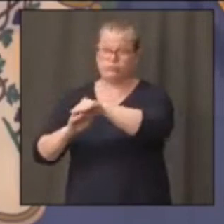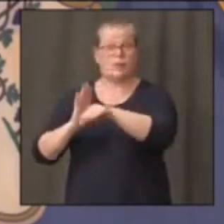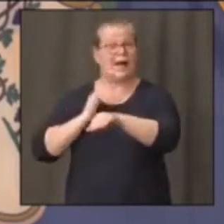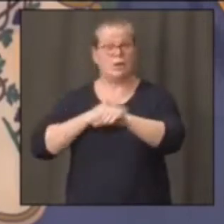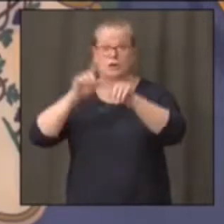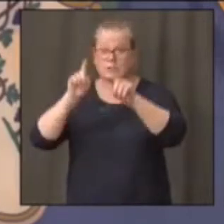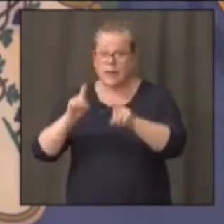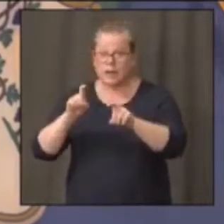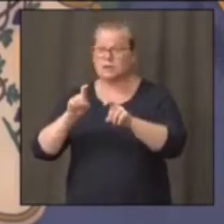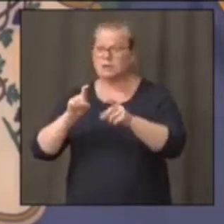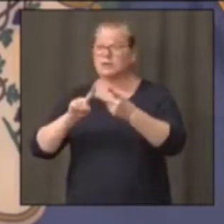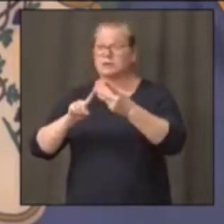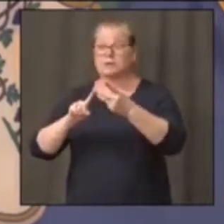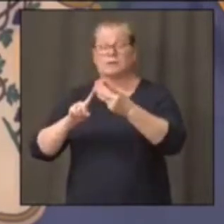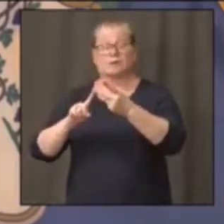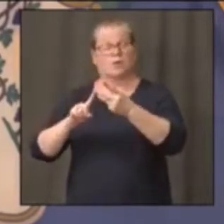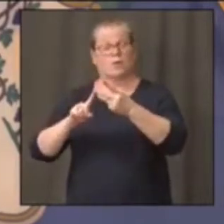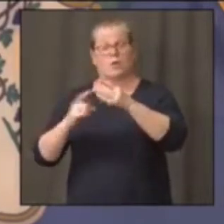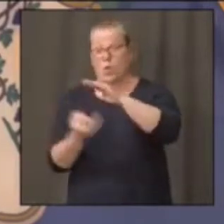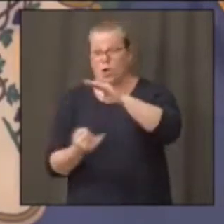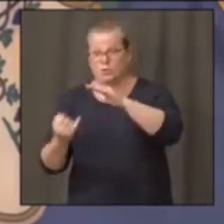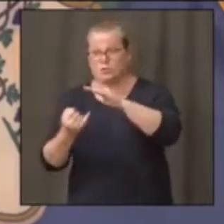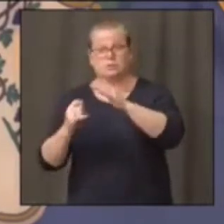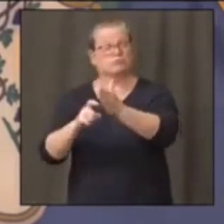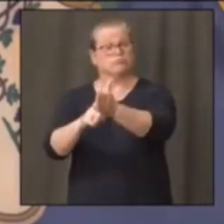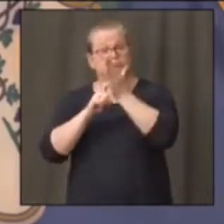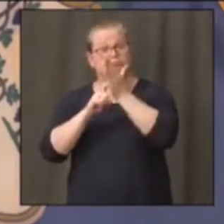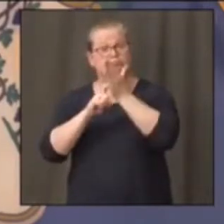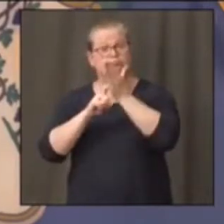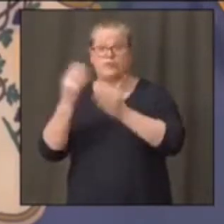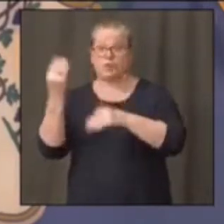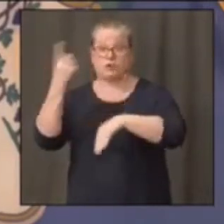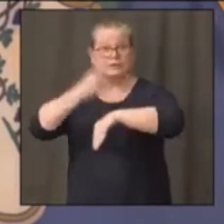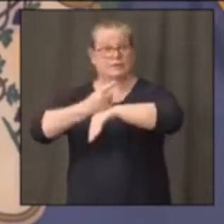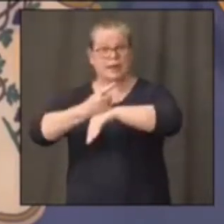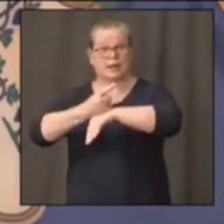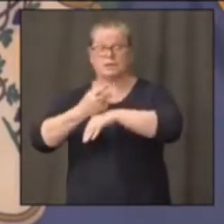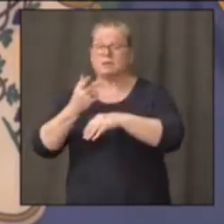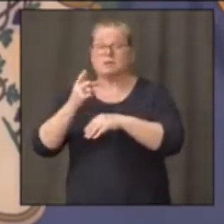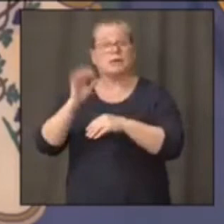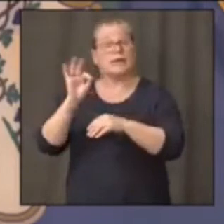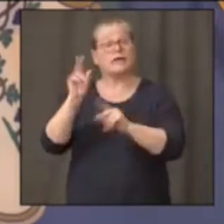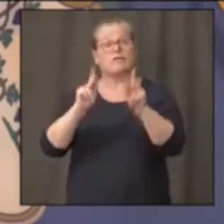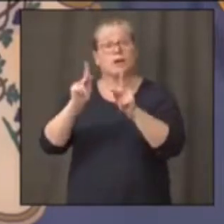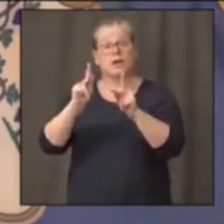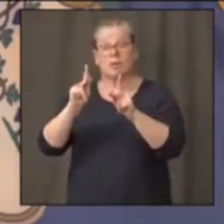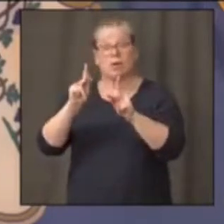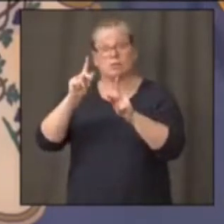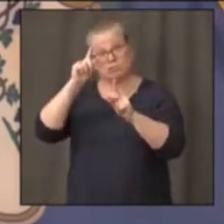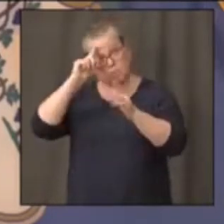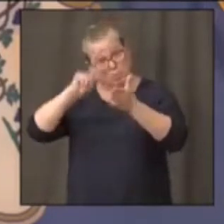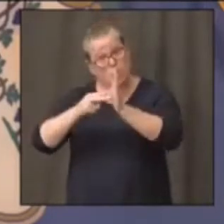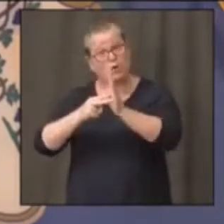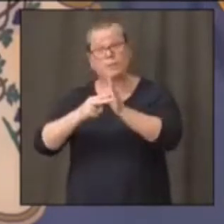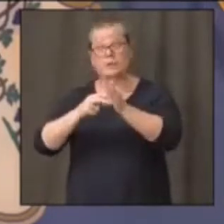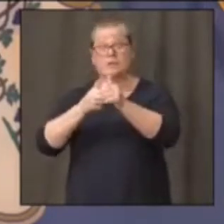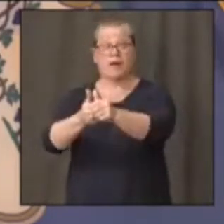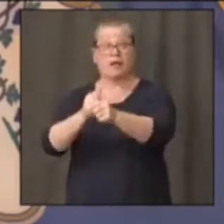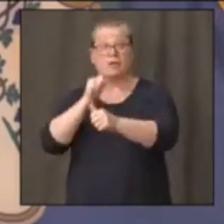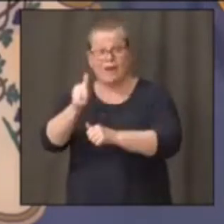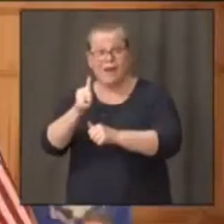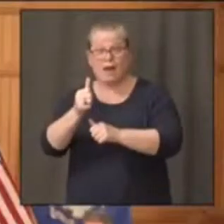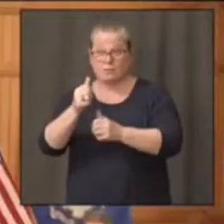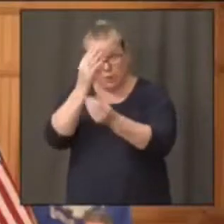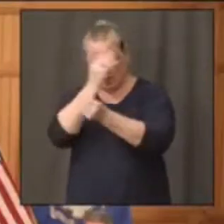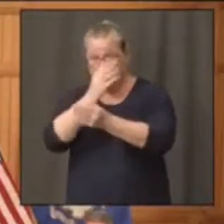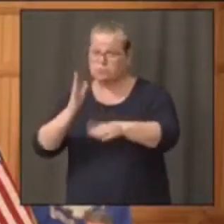issues. If we find people are consciously not following that, then we let them know that fines are a possibility. And I'll just like to add